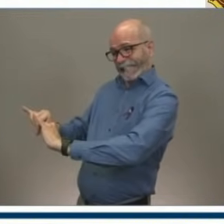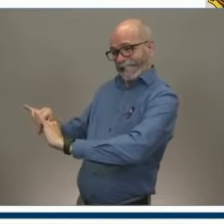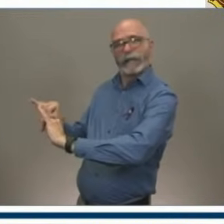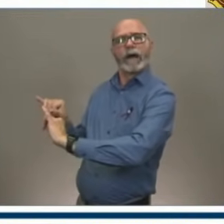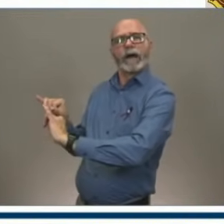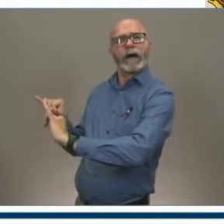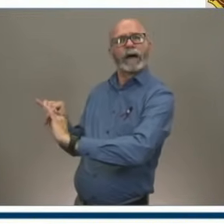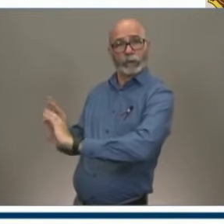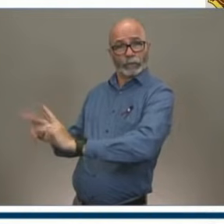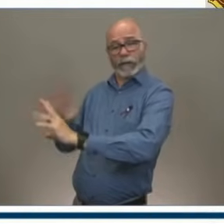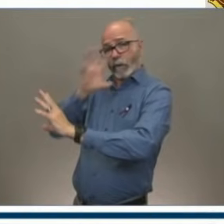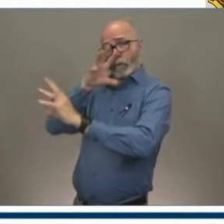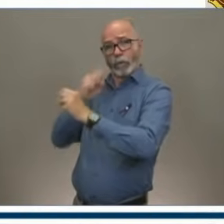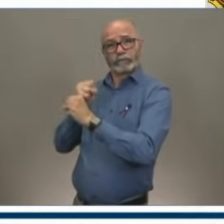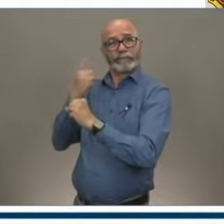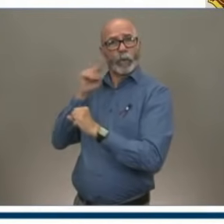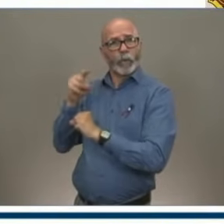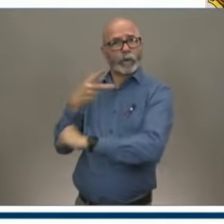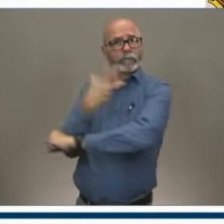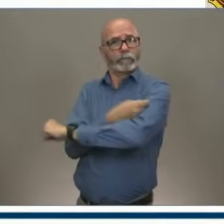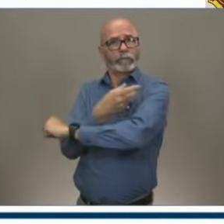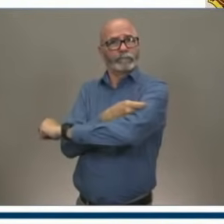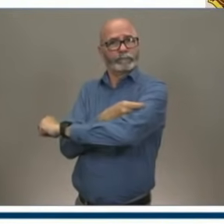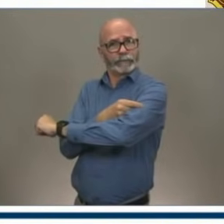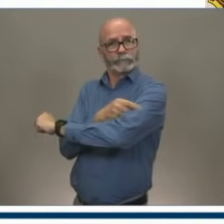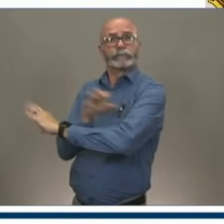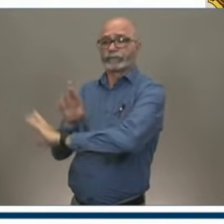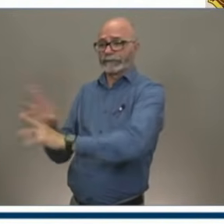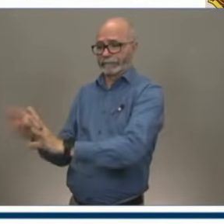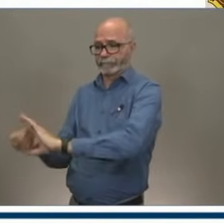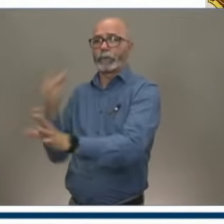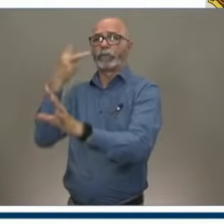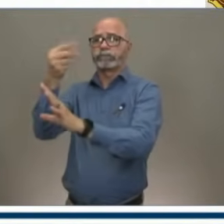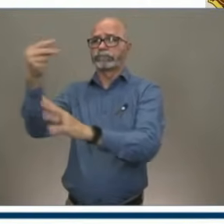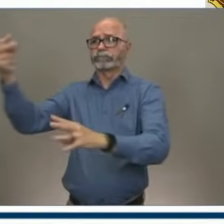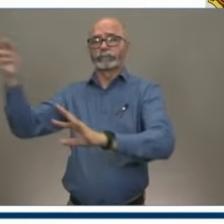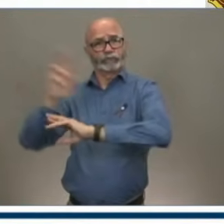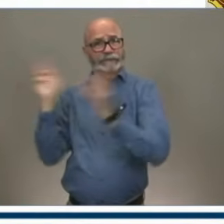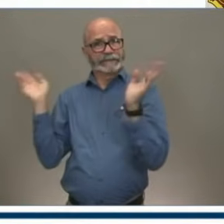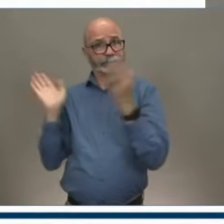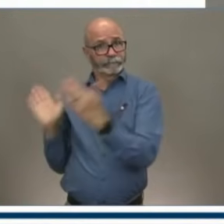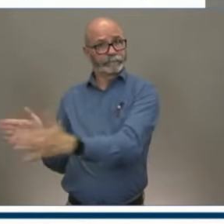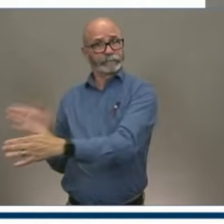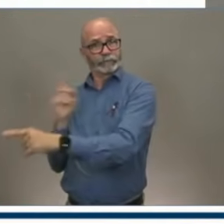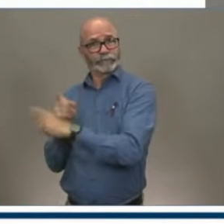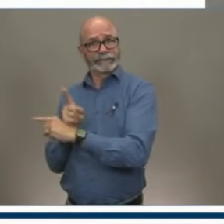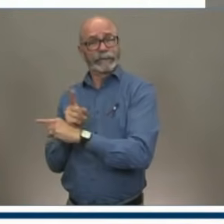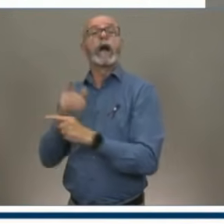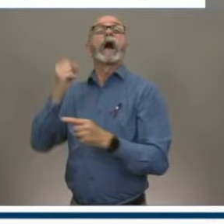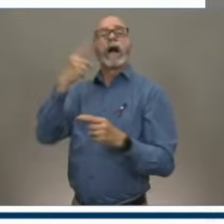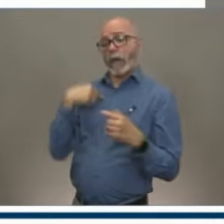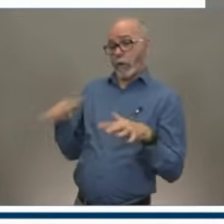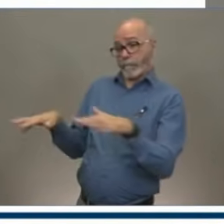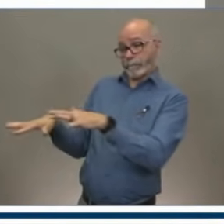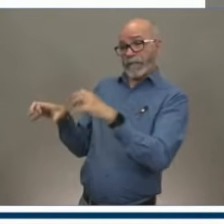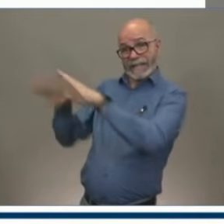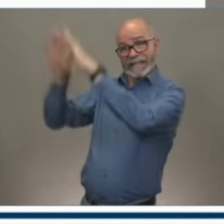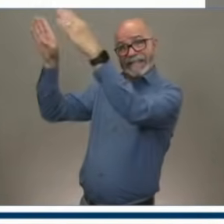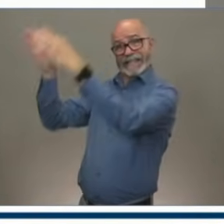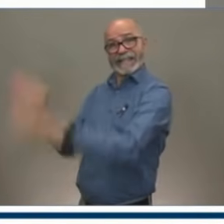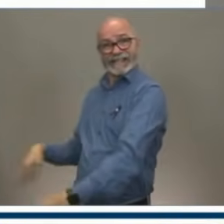go for that December 14th date the federal government has given? So the initial freezer we've identified as part of